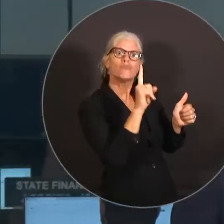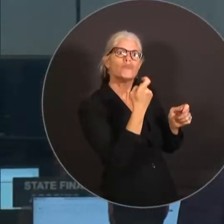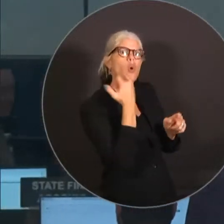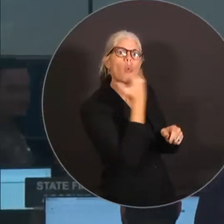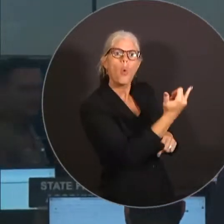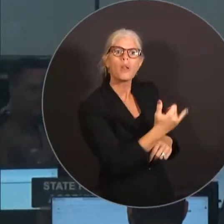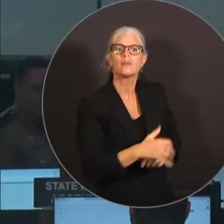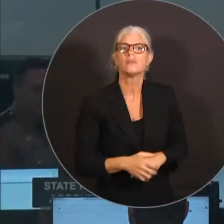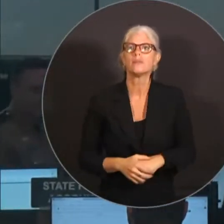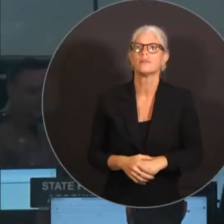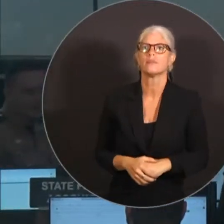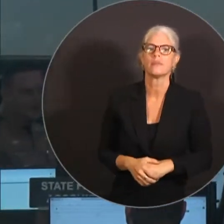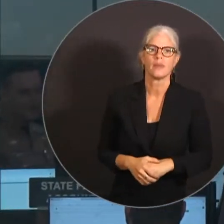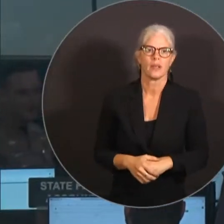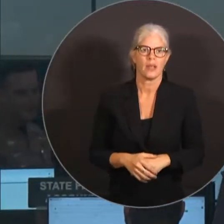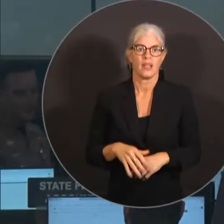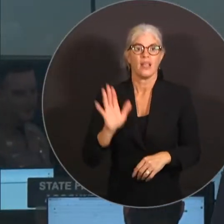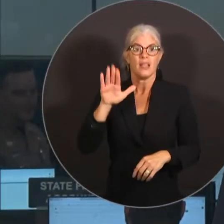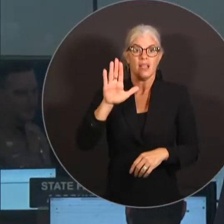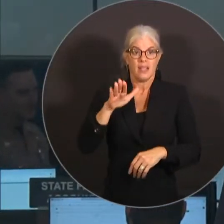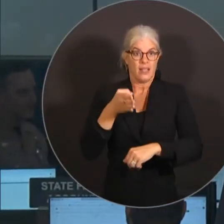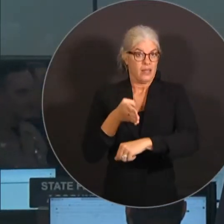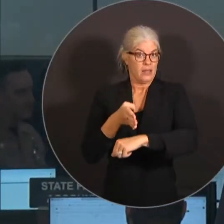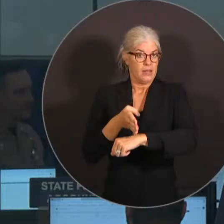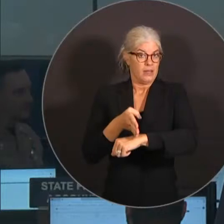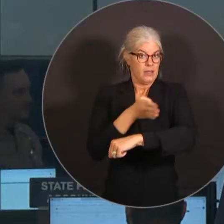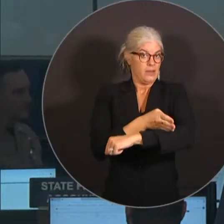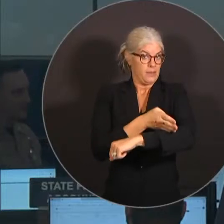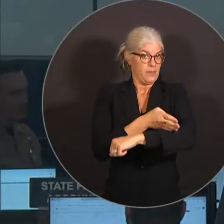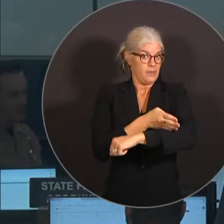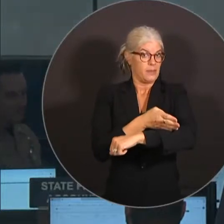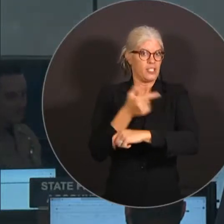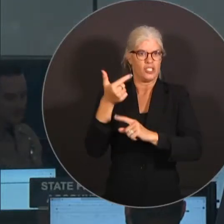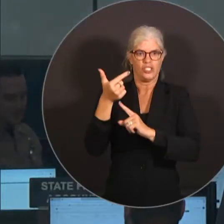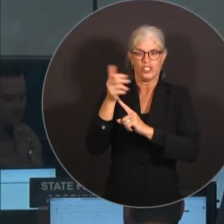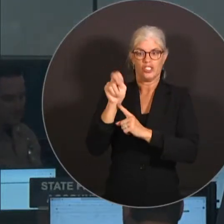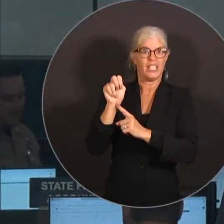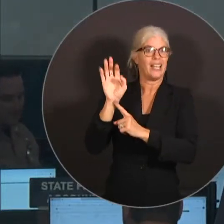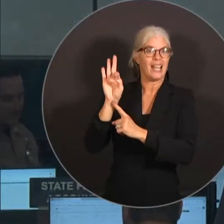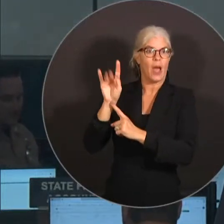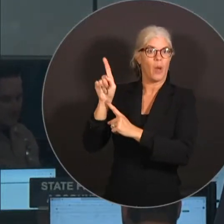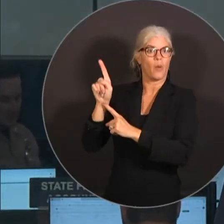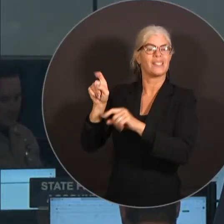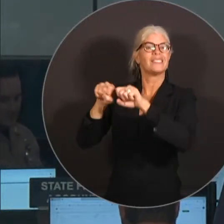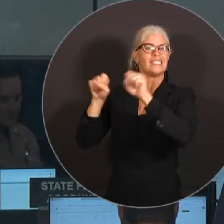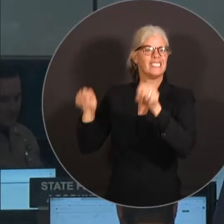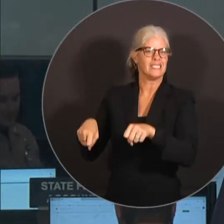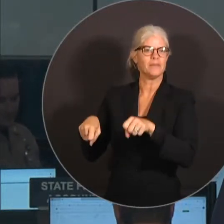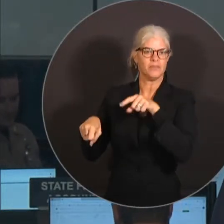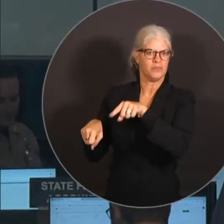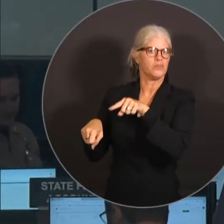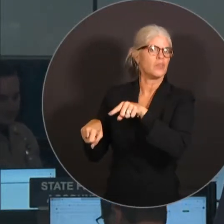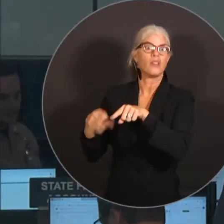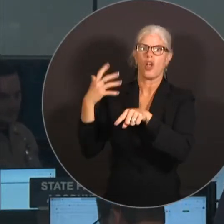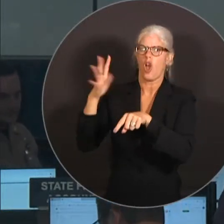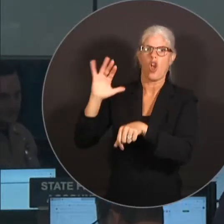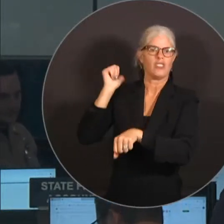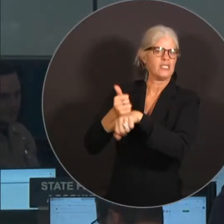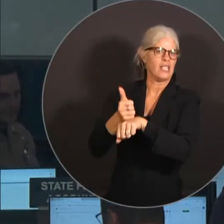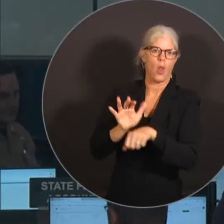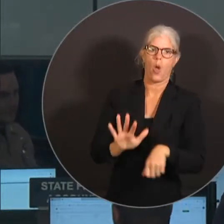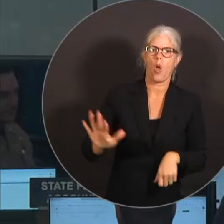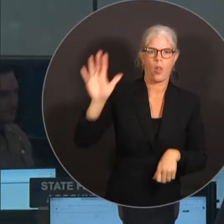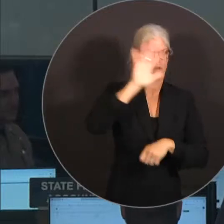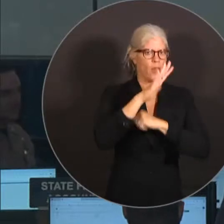So the enhanced or next gen 911 system that is in place throughout the country, it's overseen by the Department of